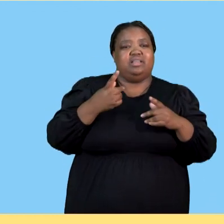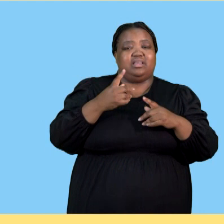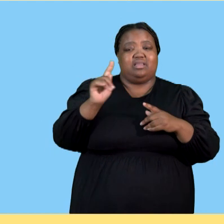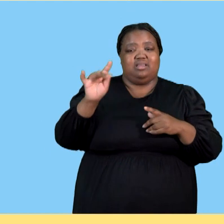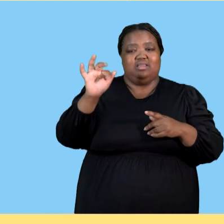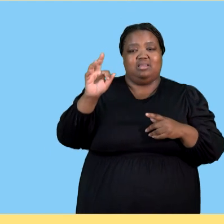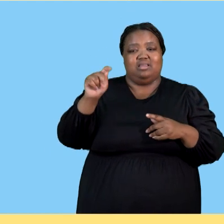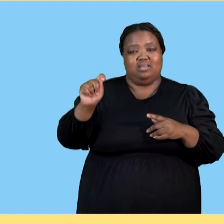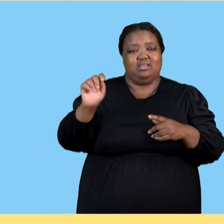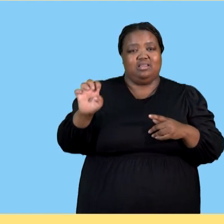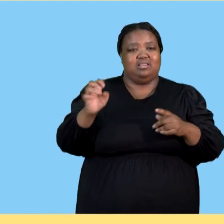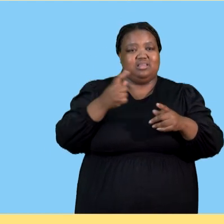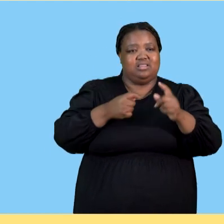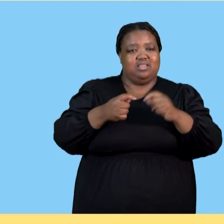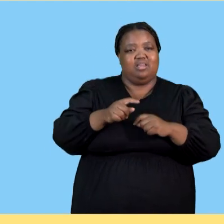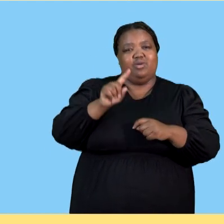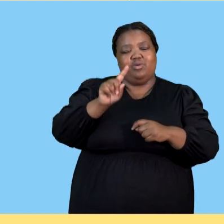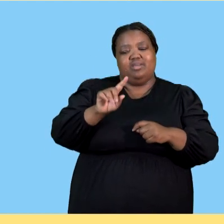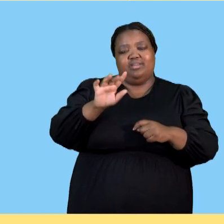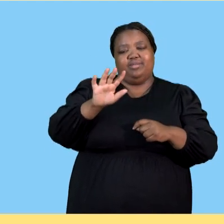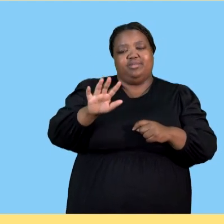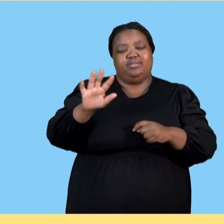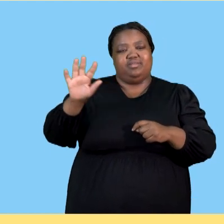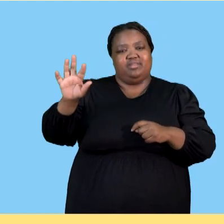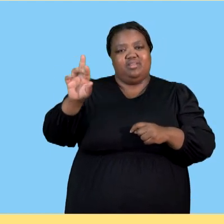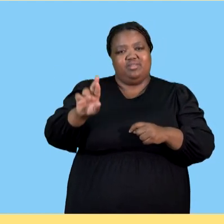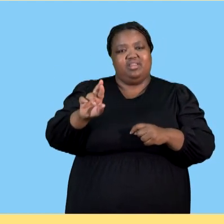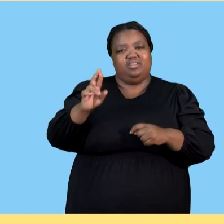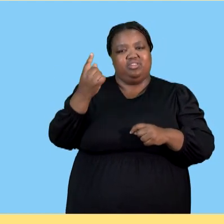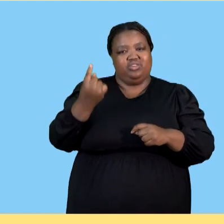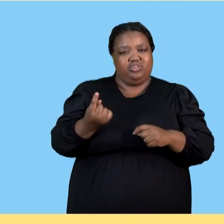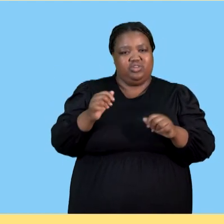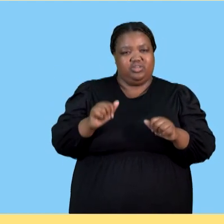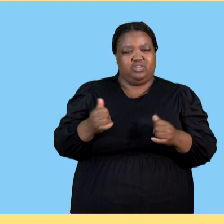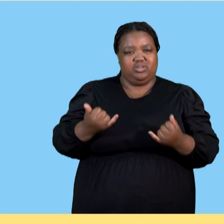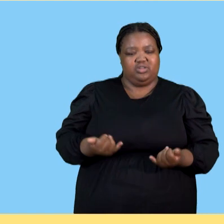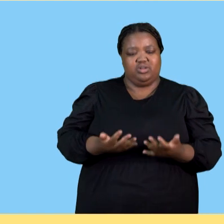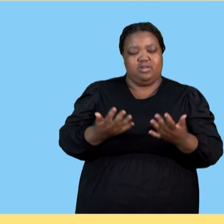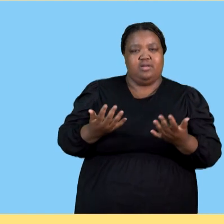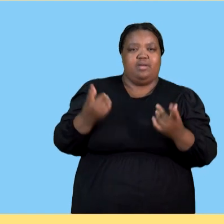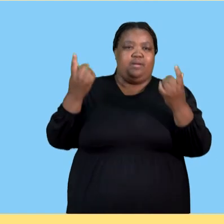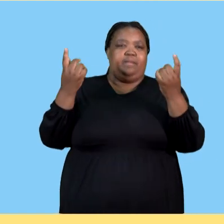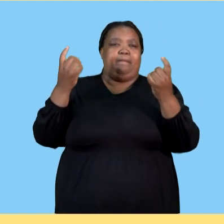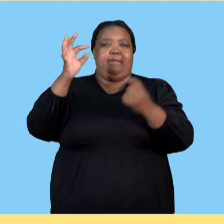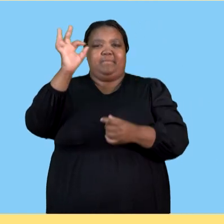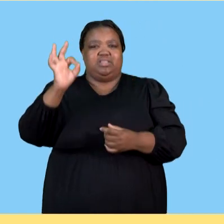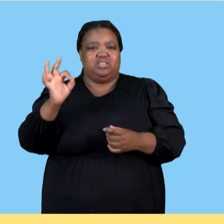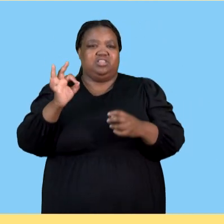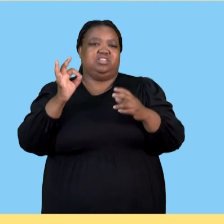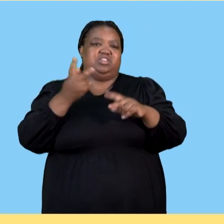at 155 rand each? Okay, so we know that if we are to calculate